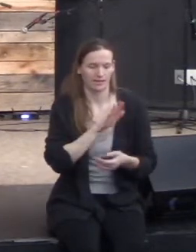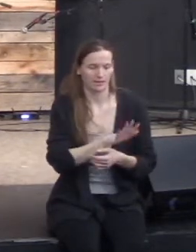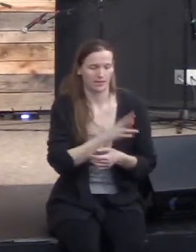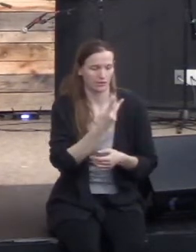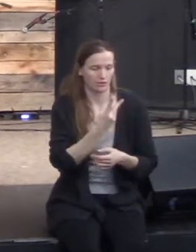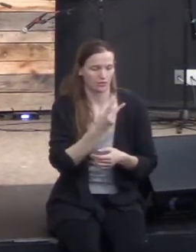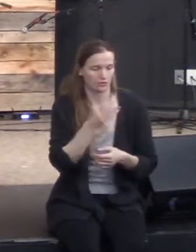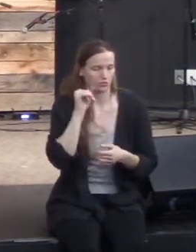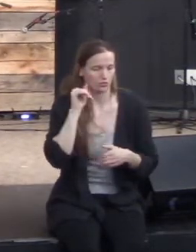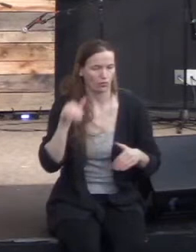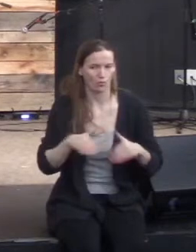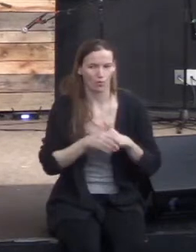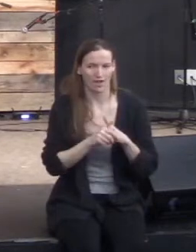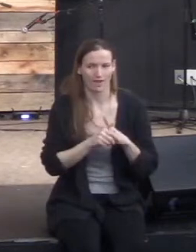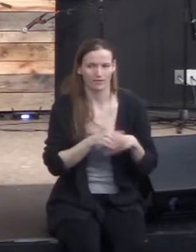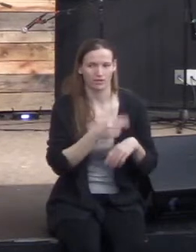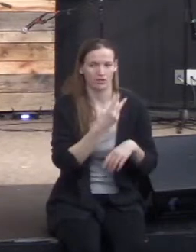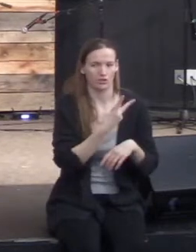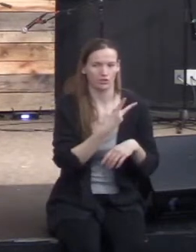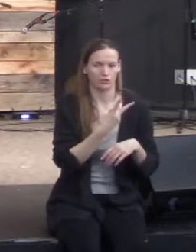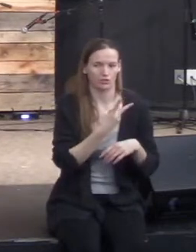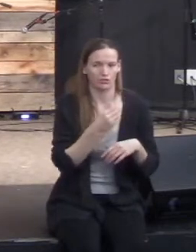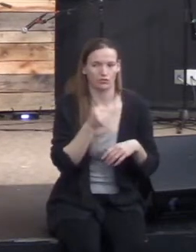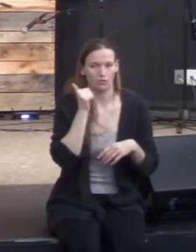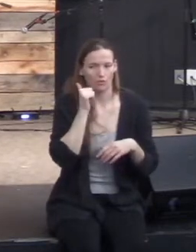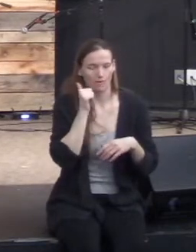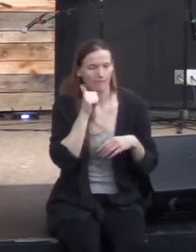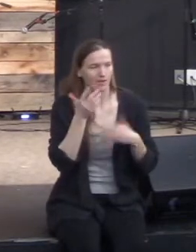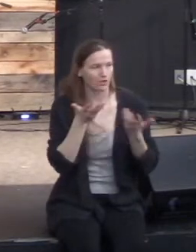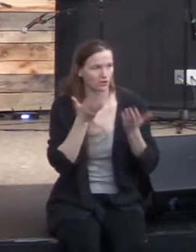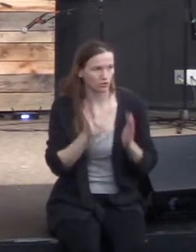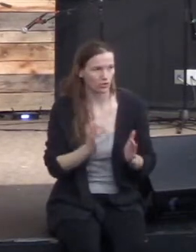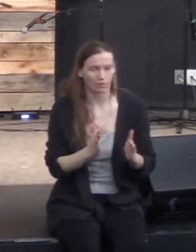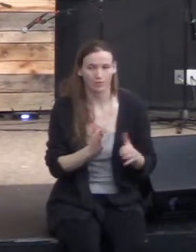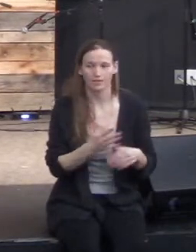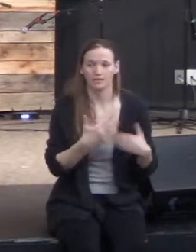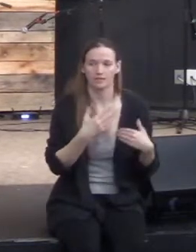female servants, and his 11 sons and crossed the fords of the Jabbok.